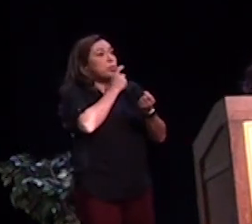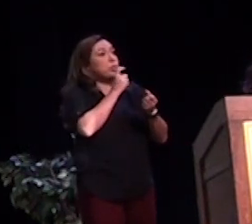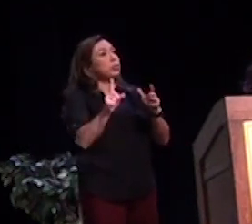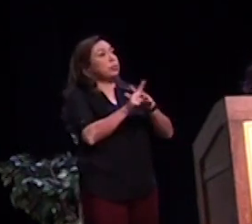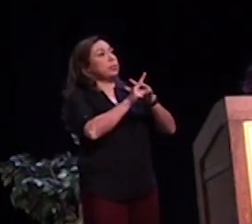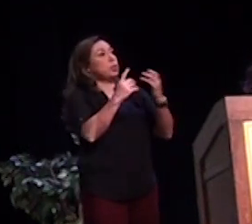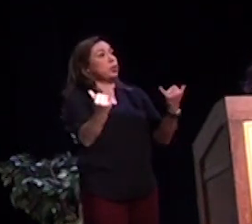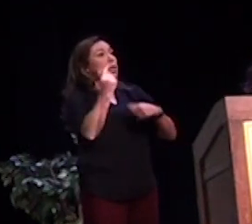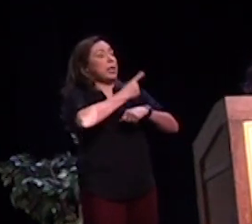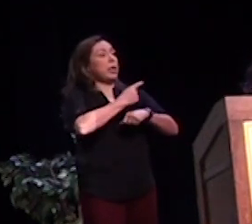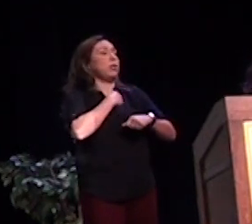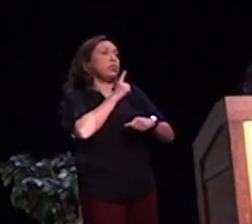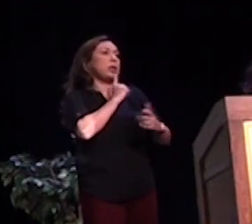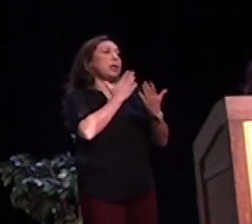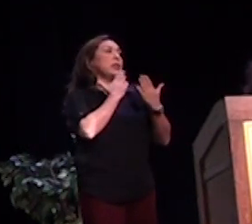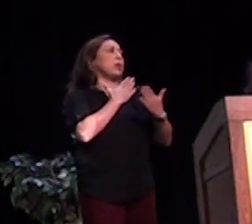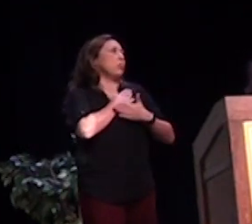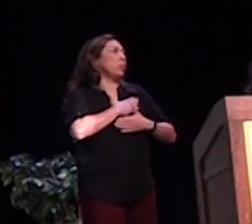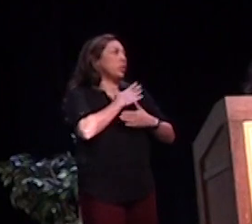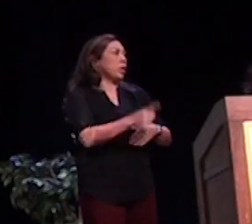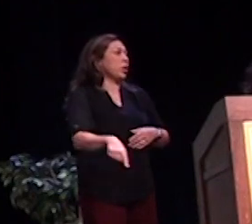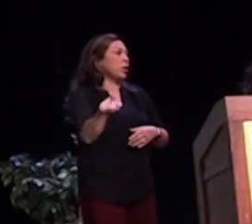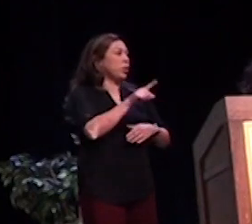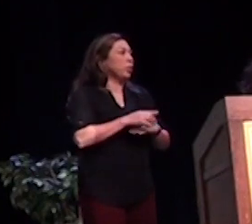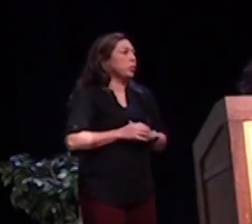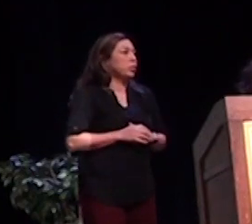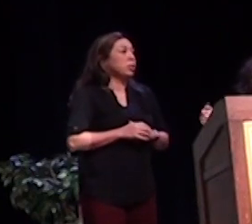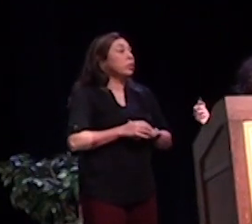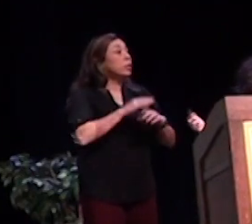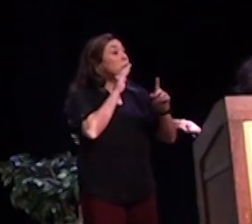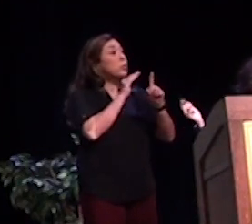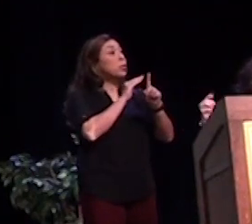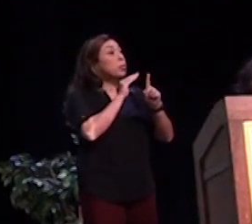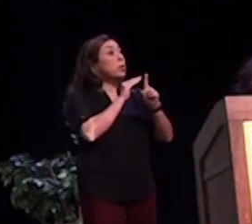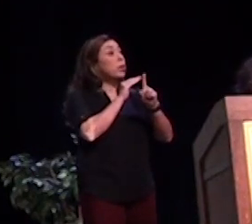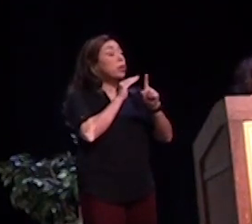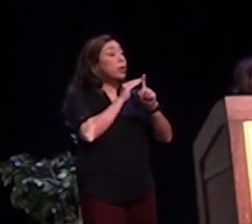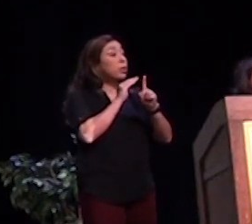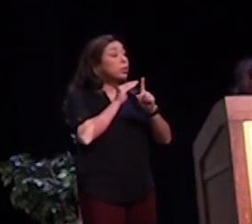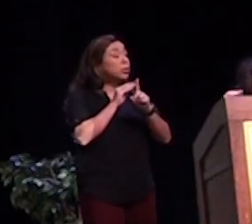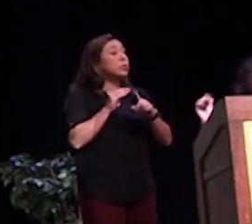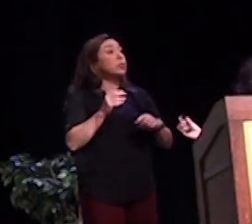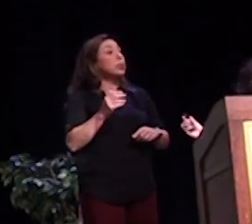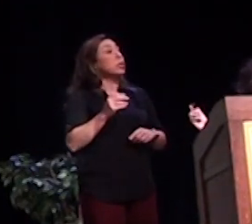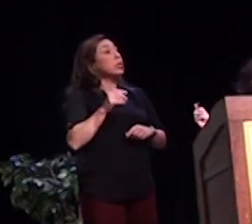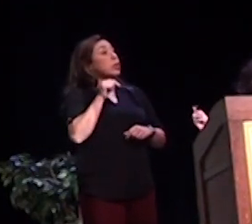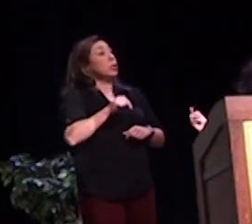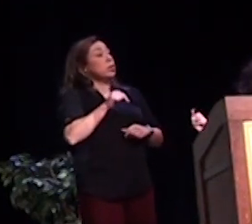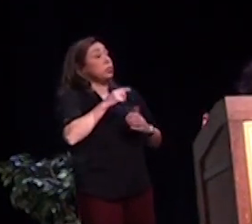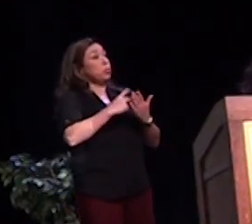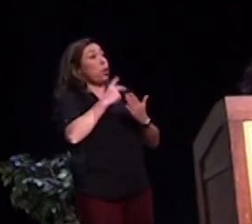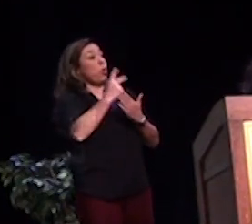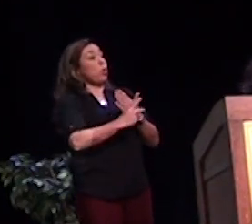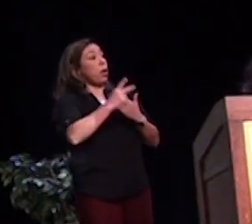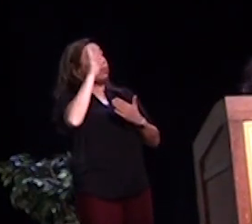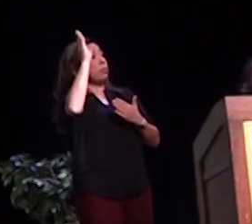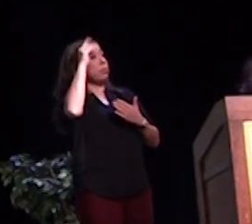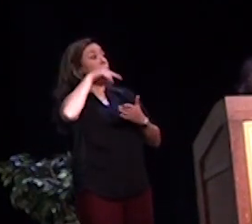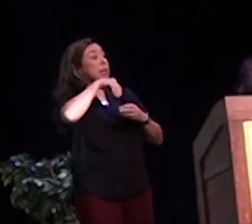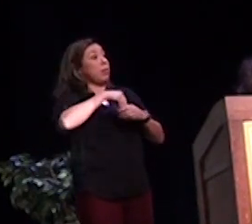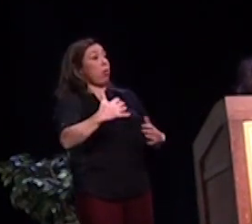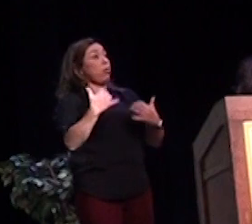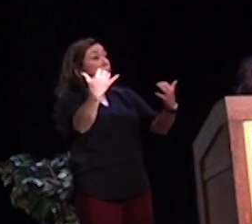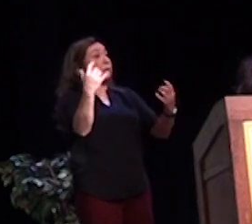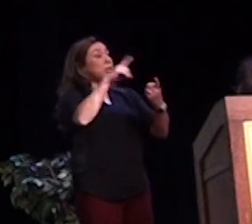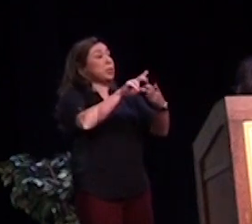really appreciate you. Reminders, while we have programming in the auditorium until 2 p.m., we